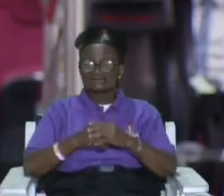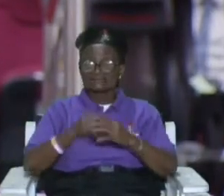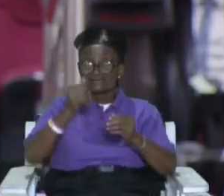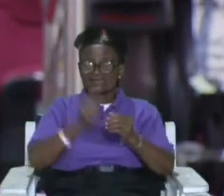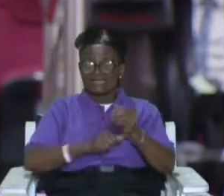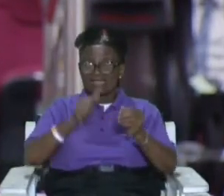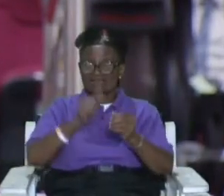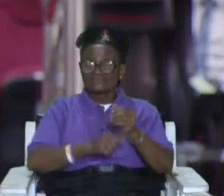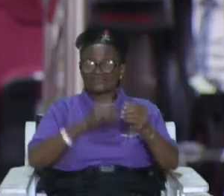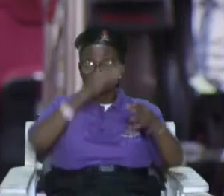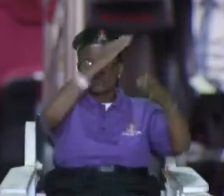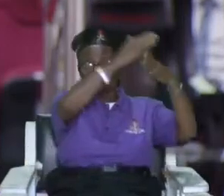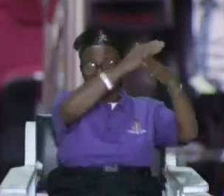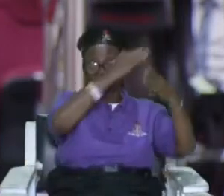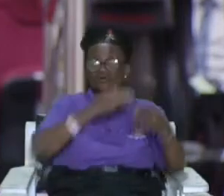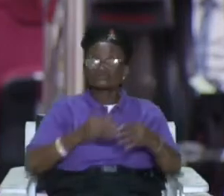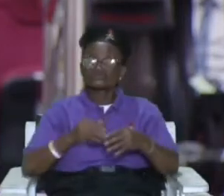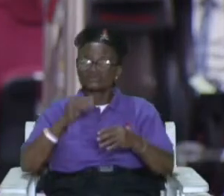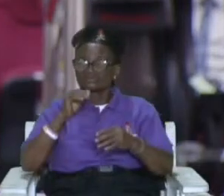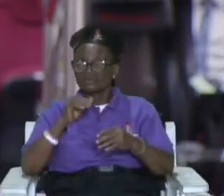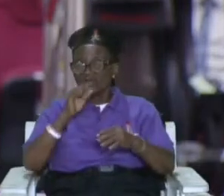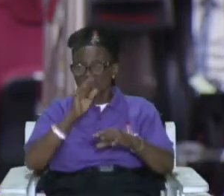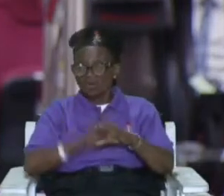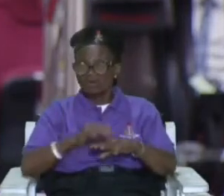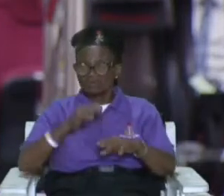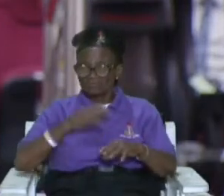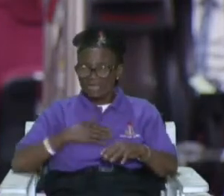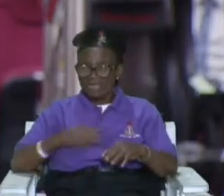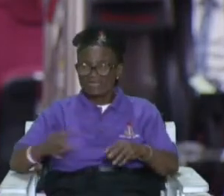Every obstruction on my way,